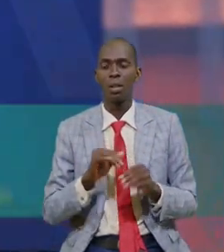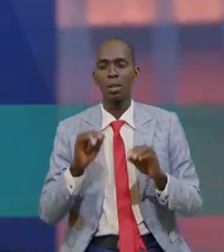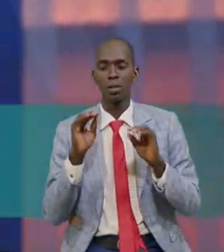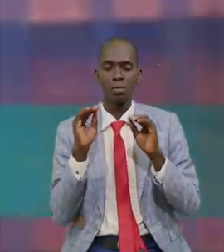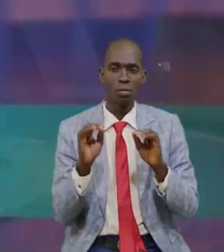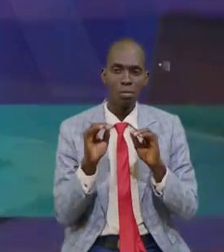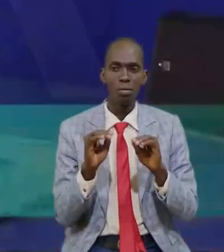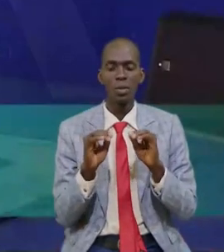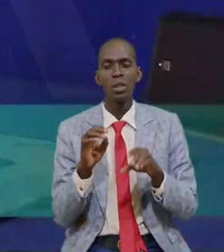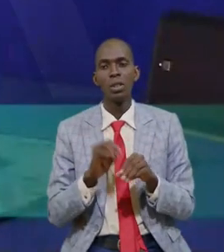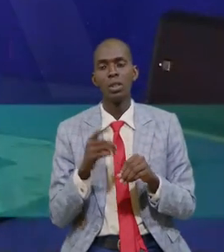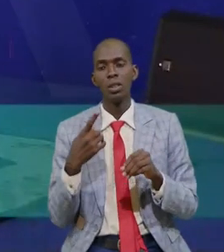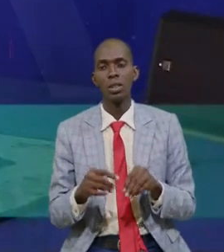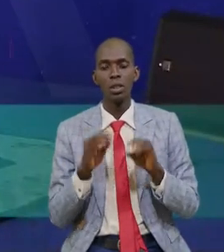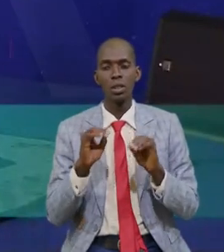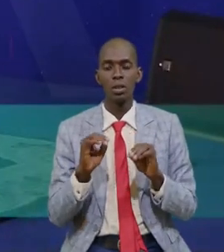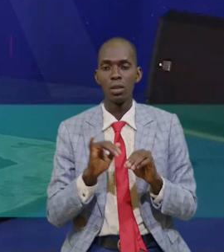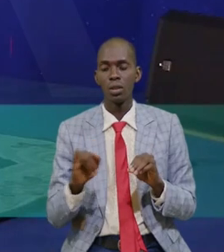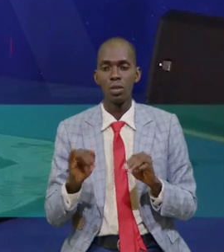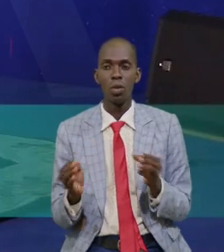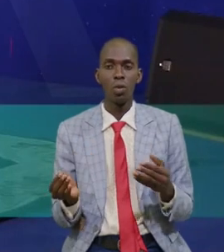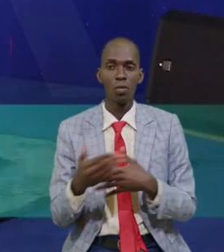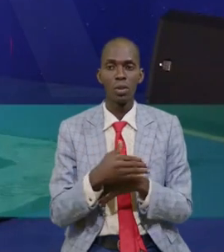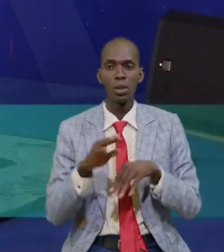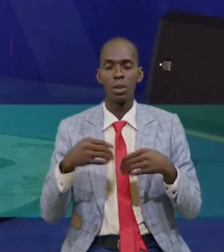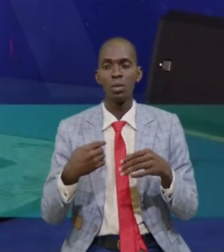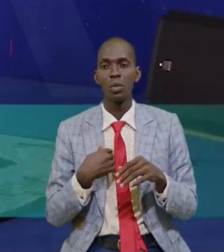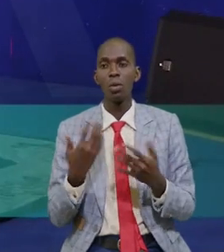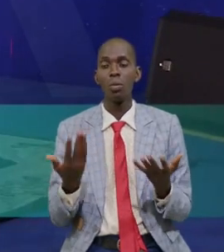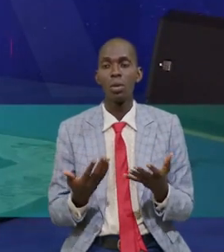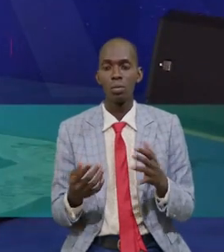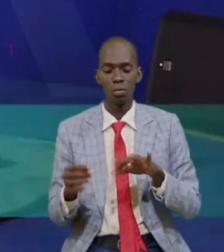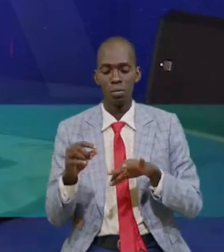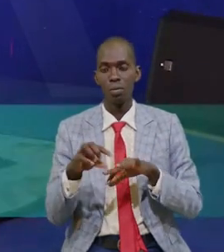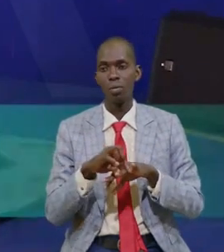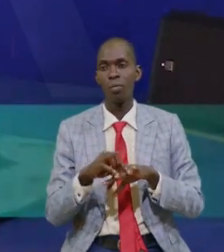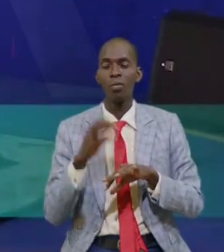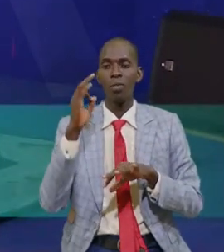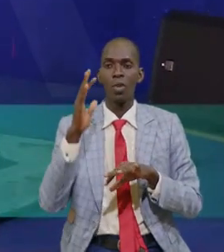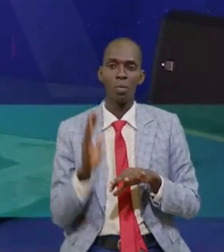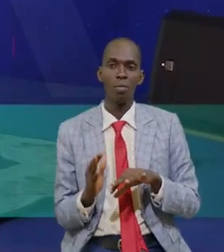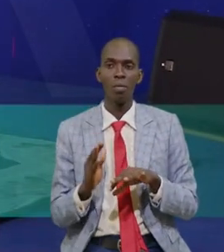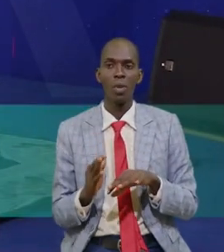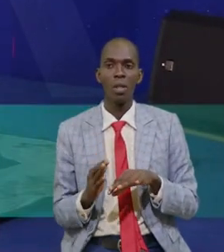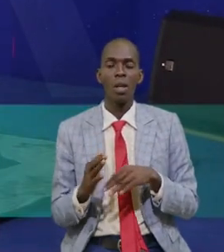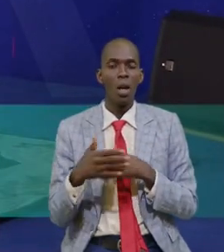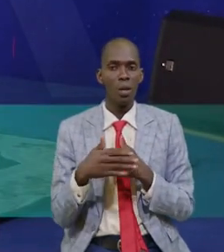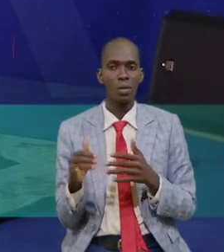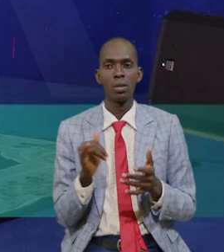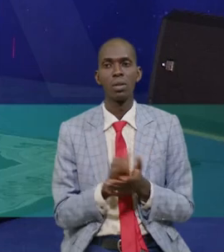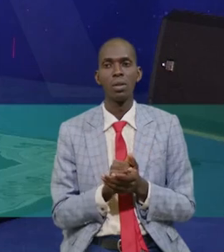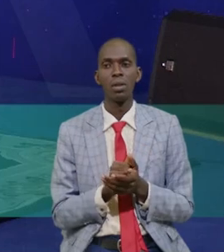teacher's office, he gave me pastoral. After that, I only did